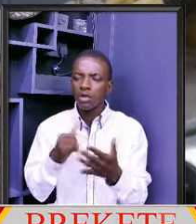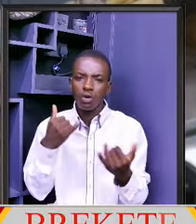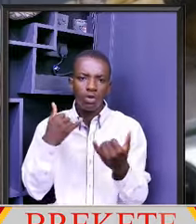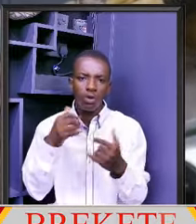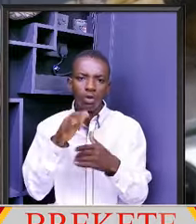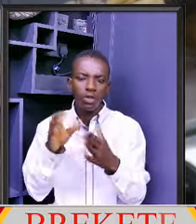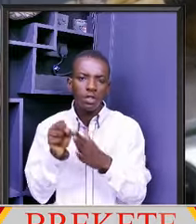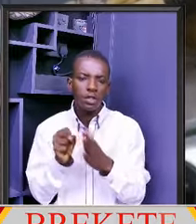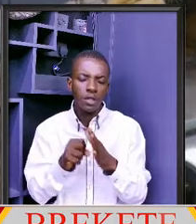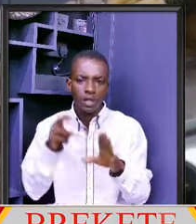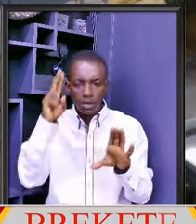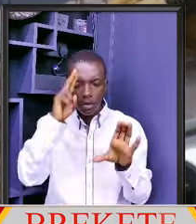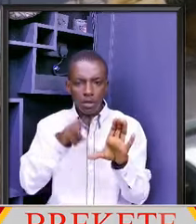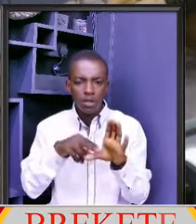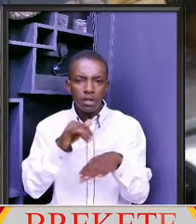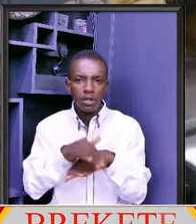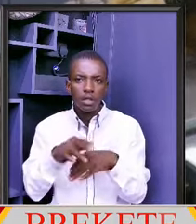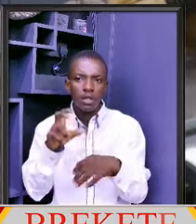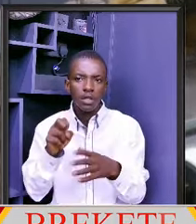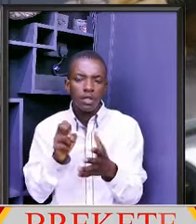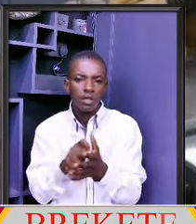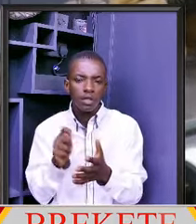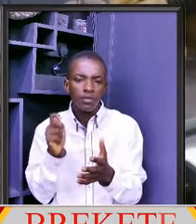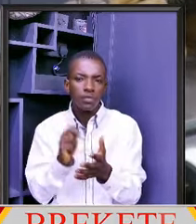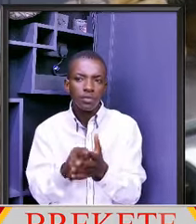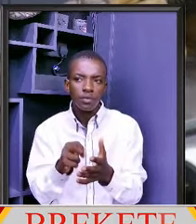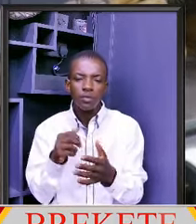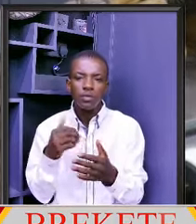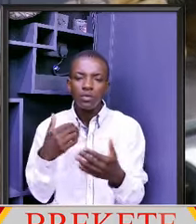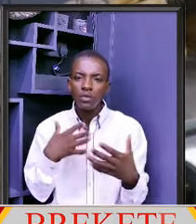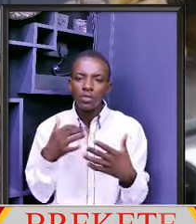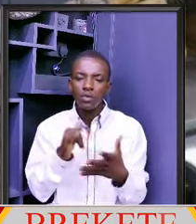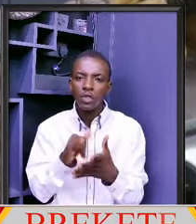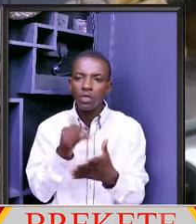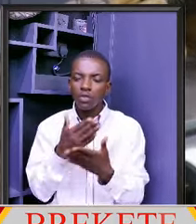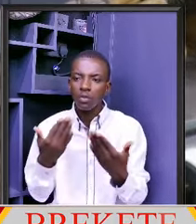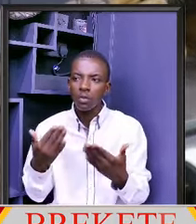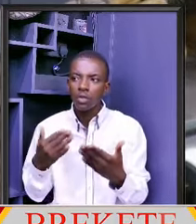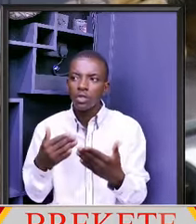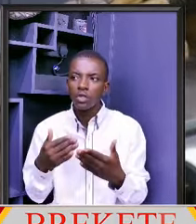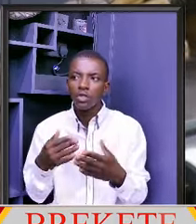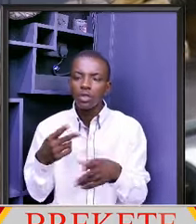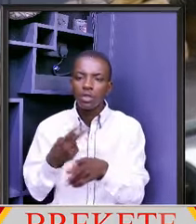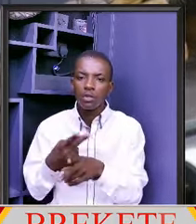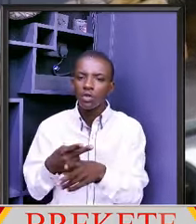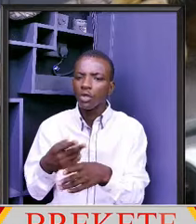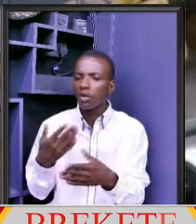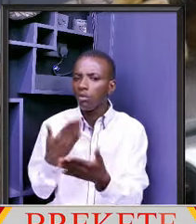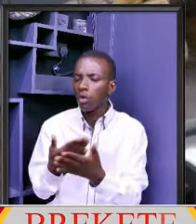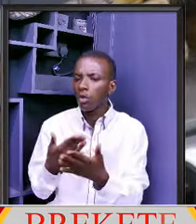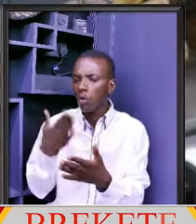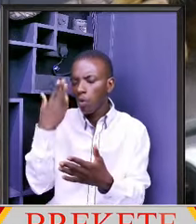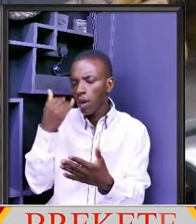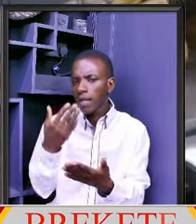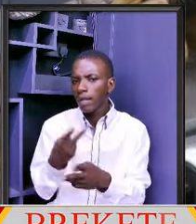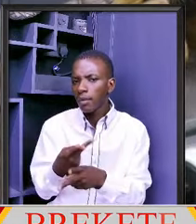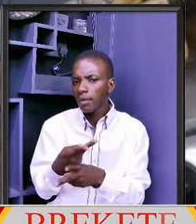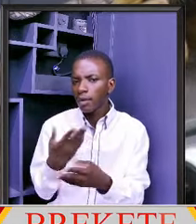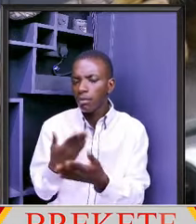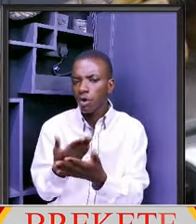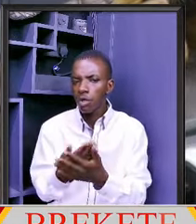these state chairman and send 30,000 naira to them. And they are complaining now that somebody is holding all the money. Why is he holding the money?